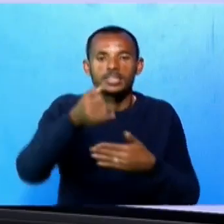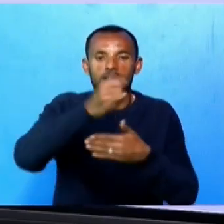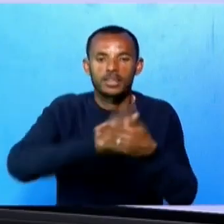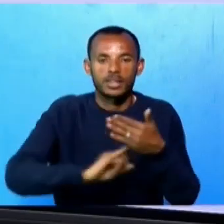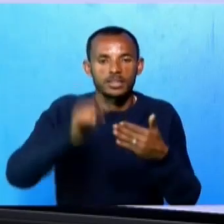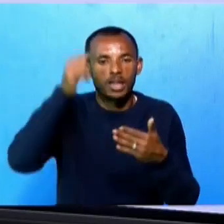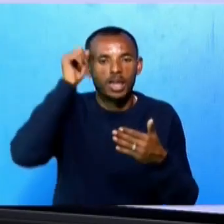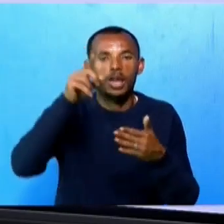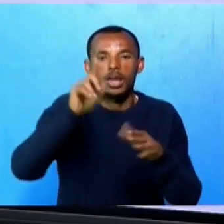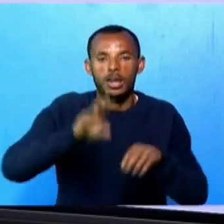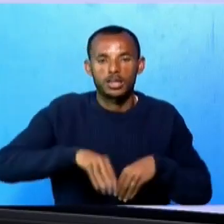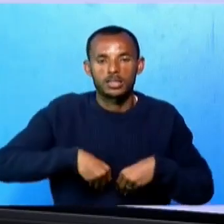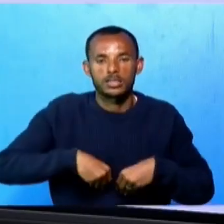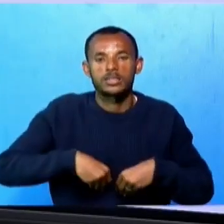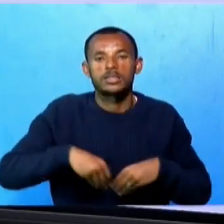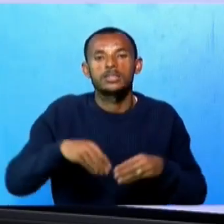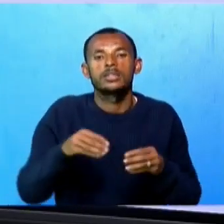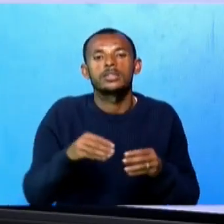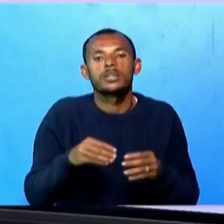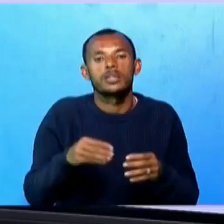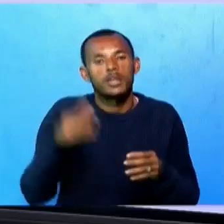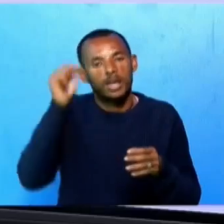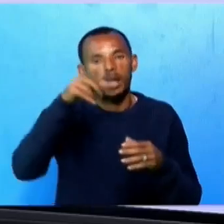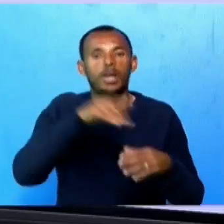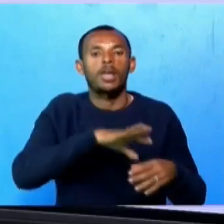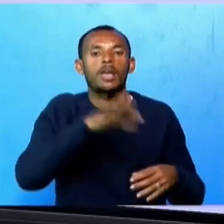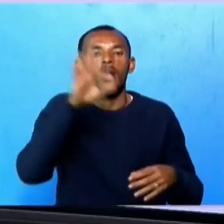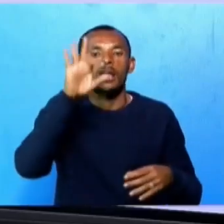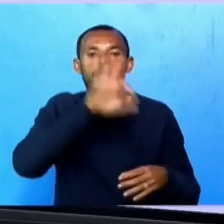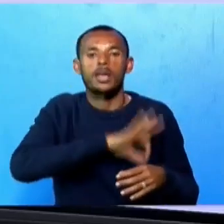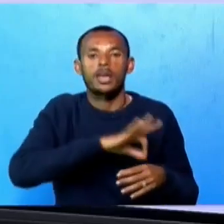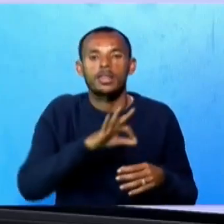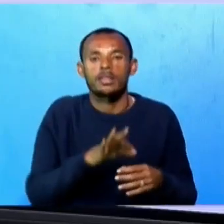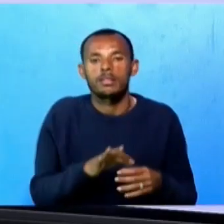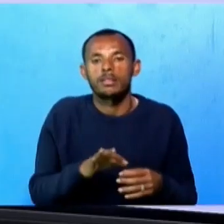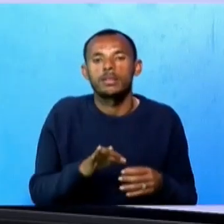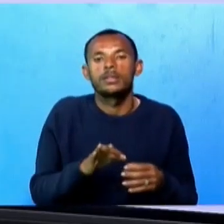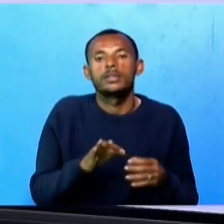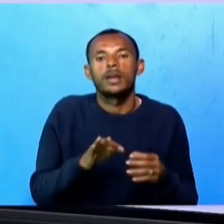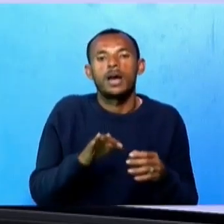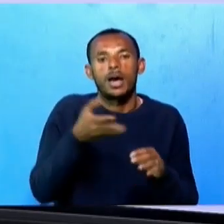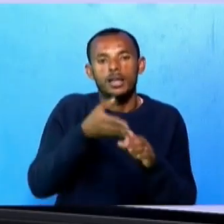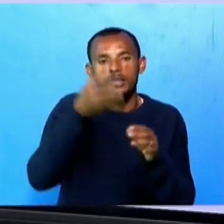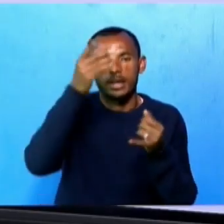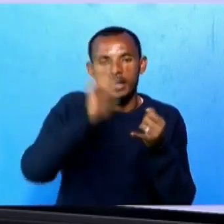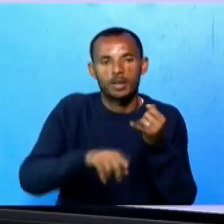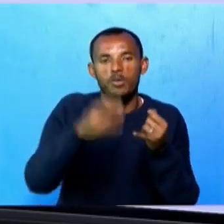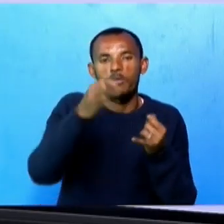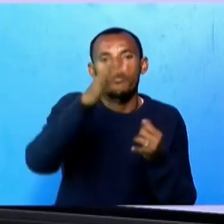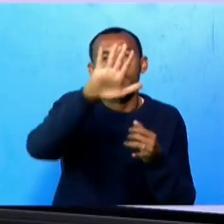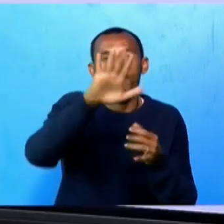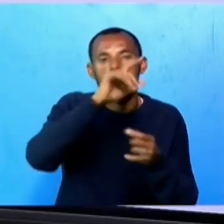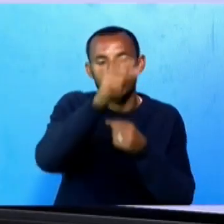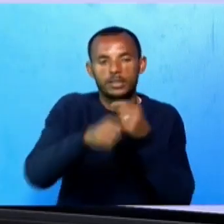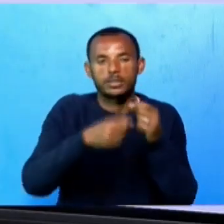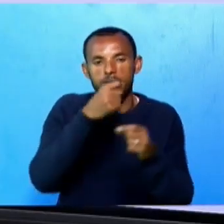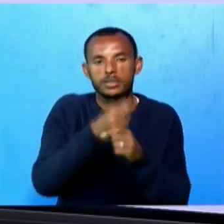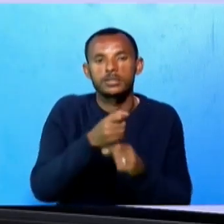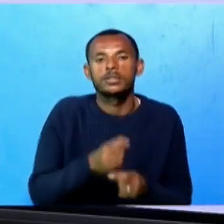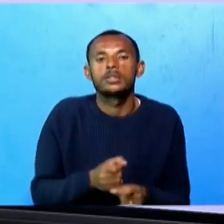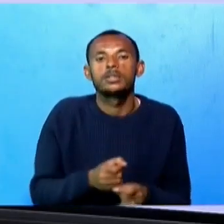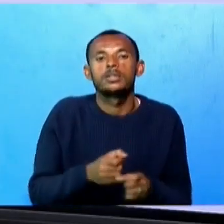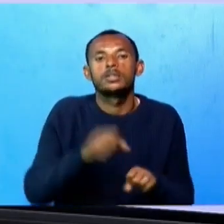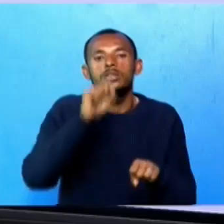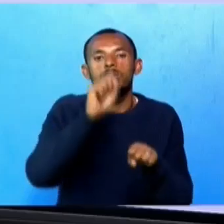will receive or he will earn by the end of the 5th year? Okay,